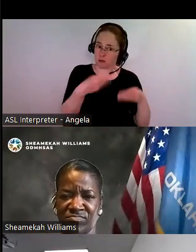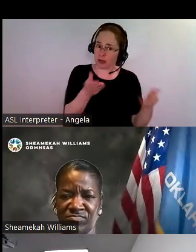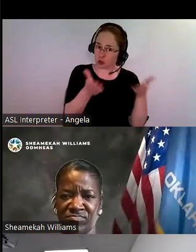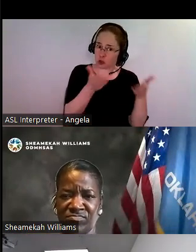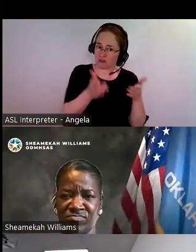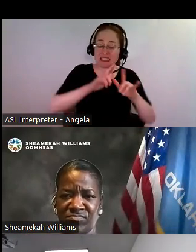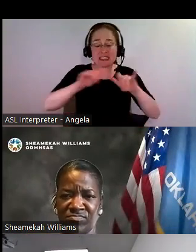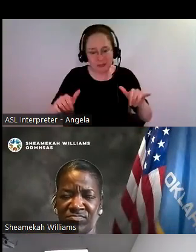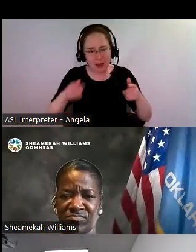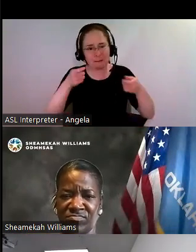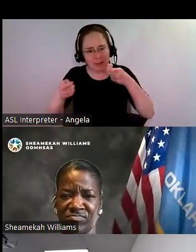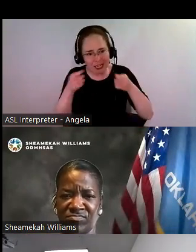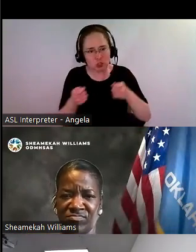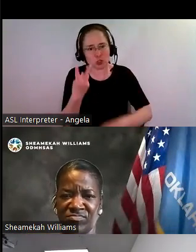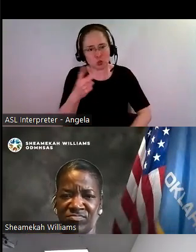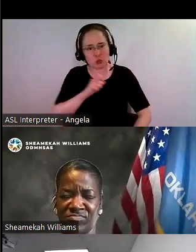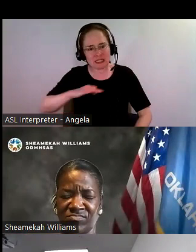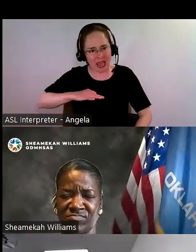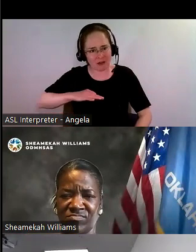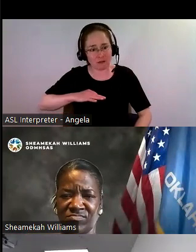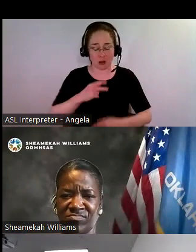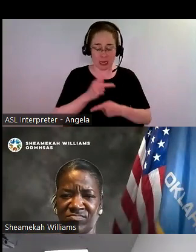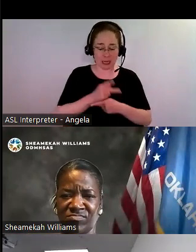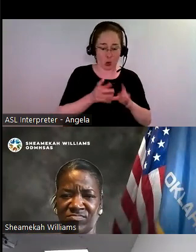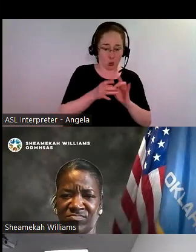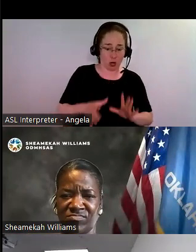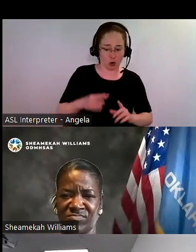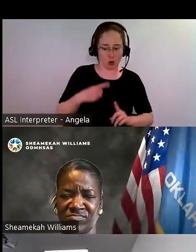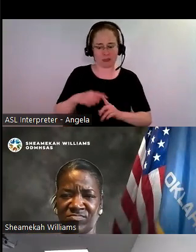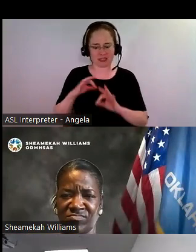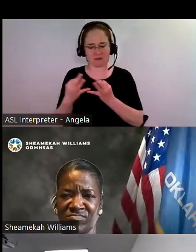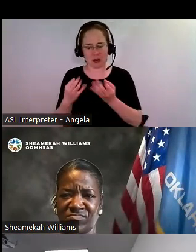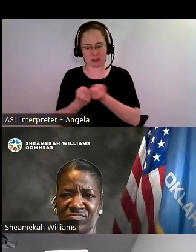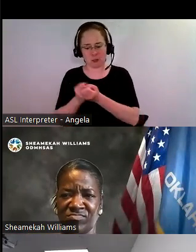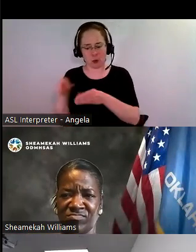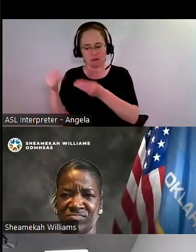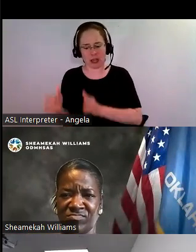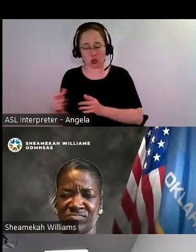same time, they were managing 2 staff, a care coordinator and a family support provider,